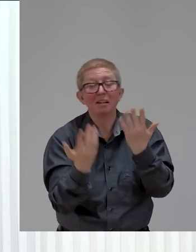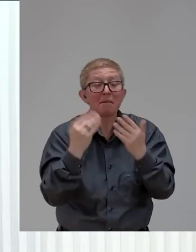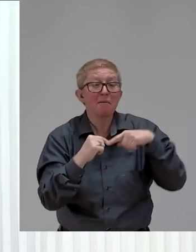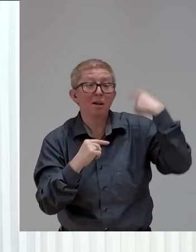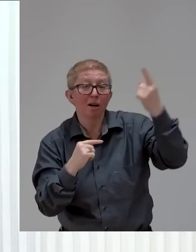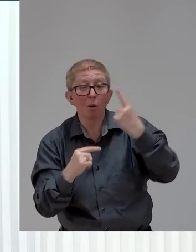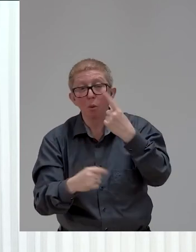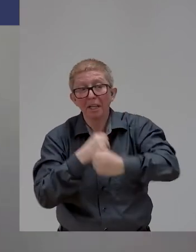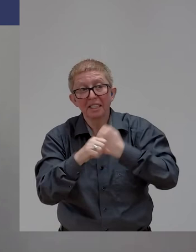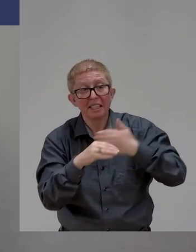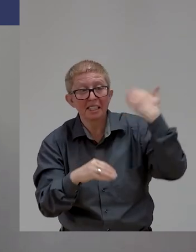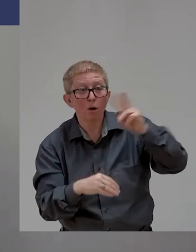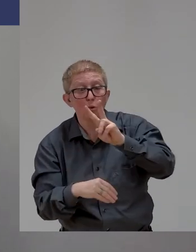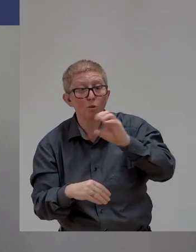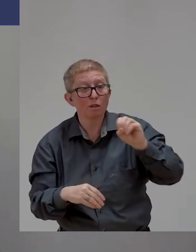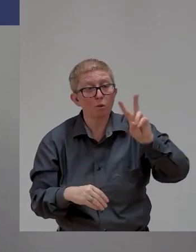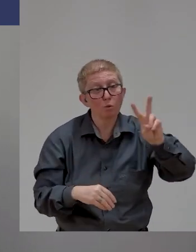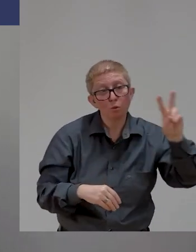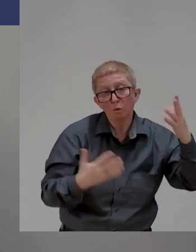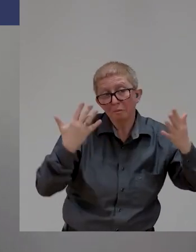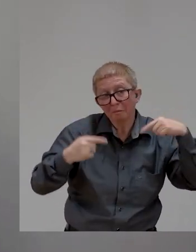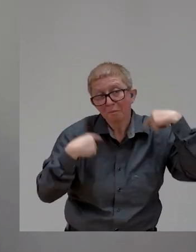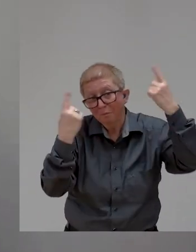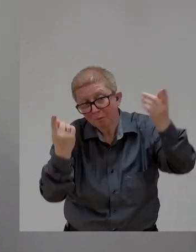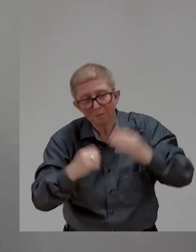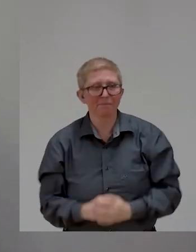you. Caroline.